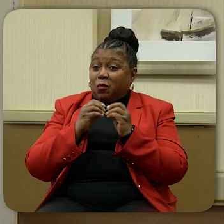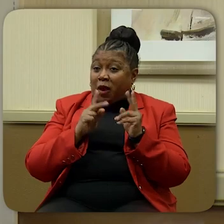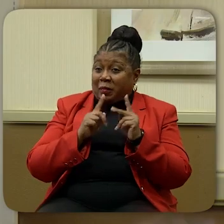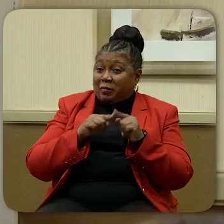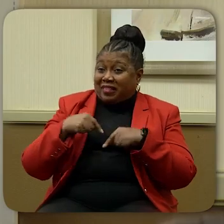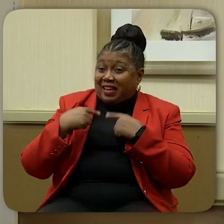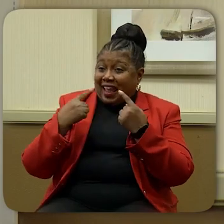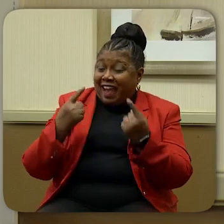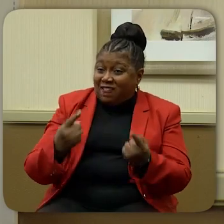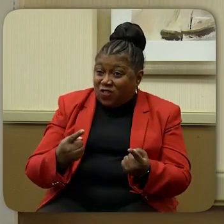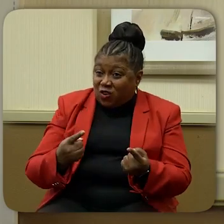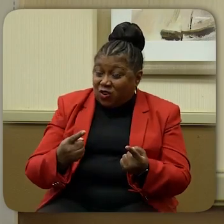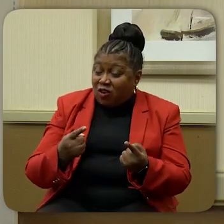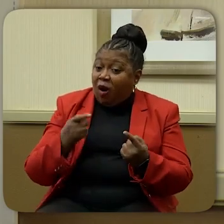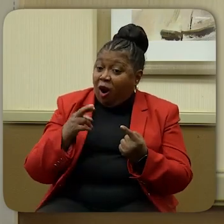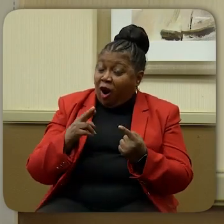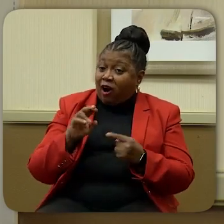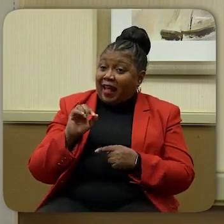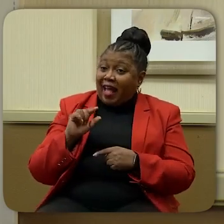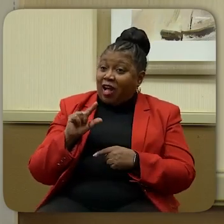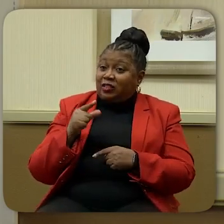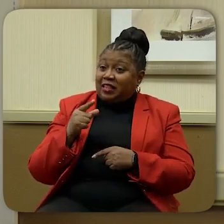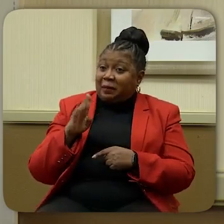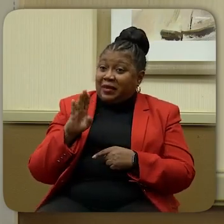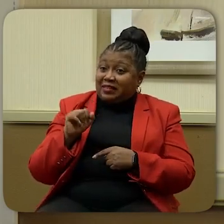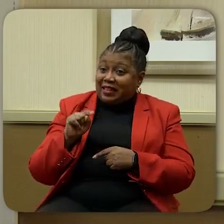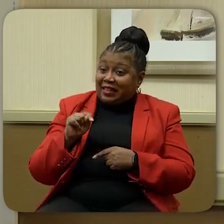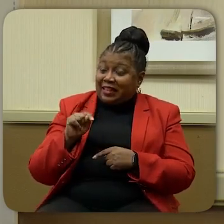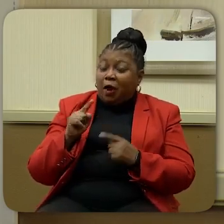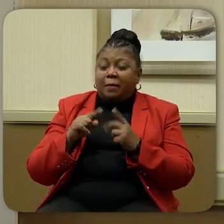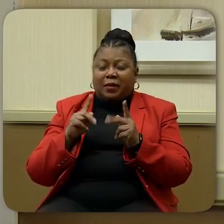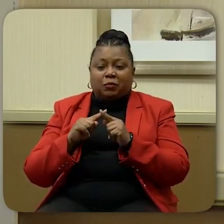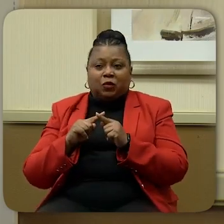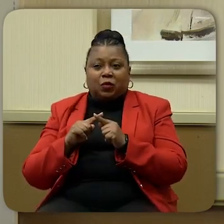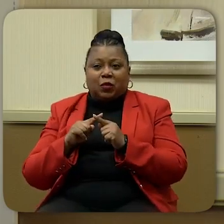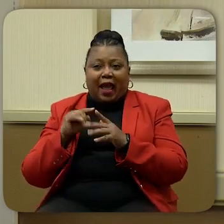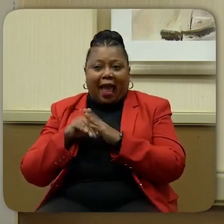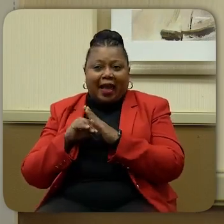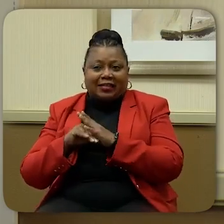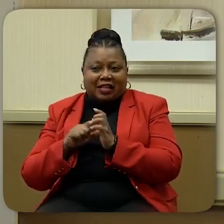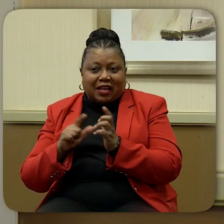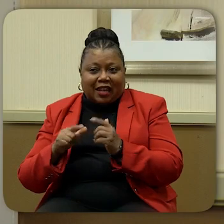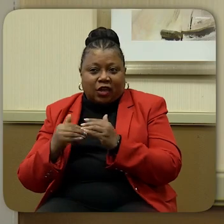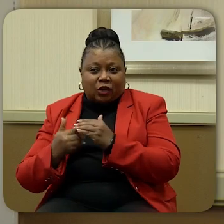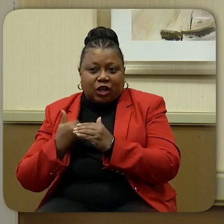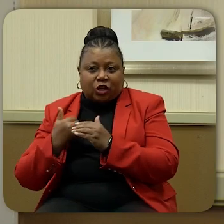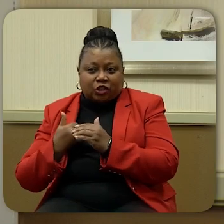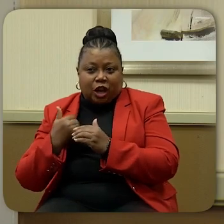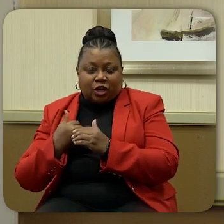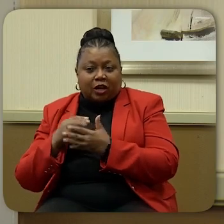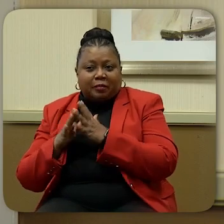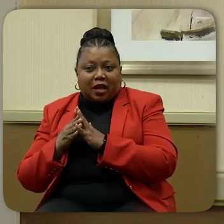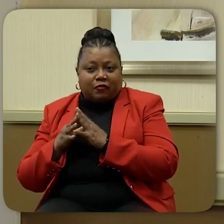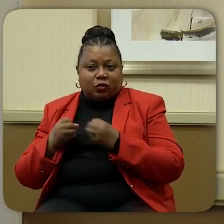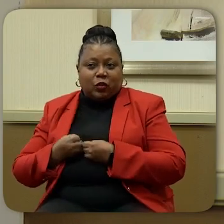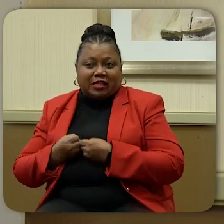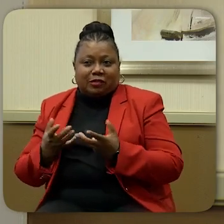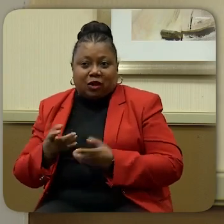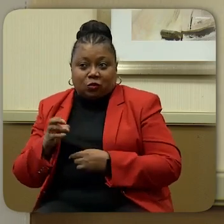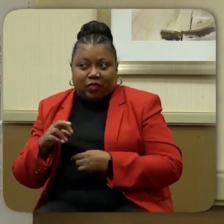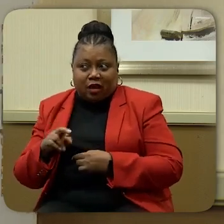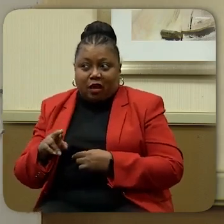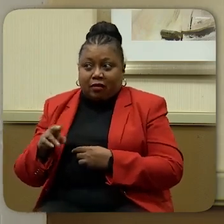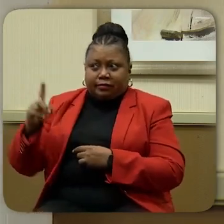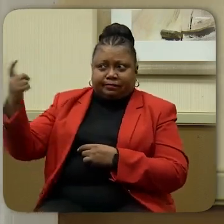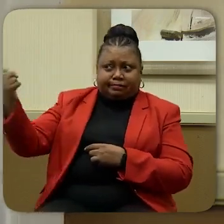people than ever are LGBT, or is it that people have access to language younger and younger to be able to express who they